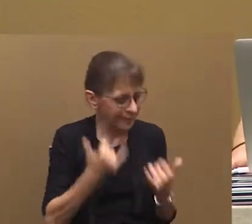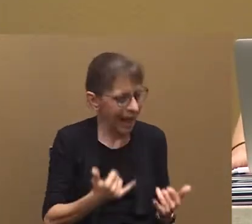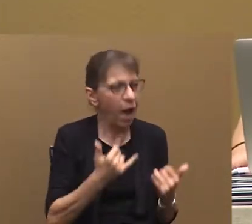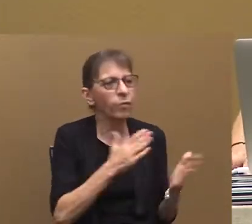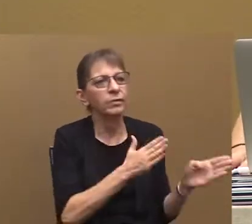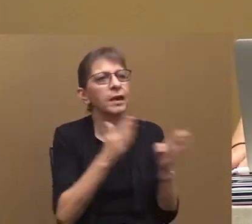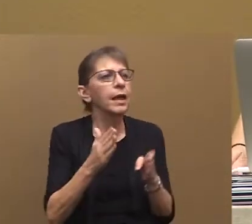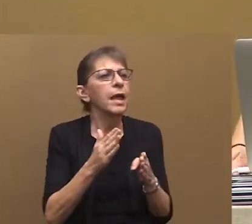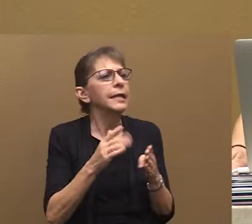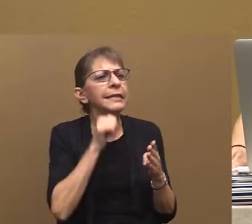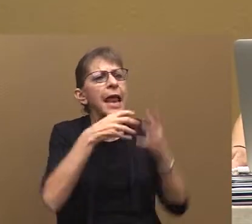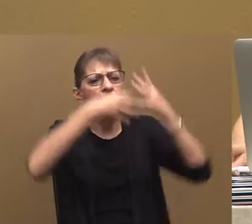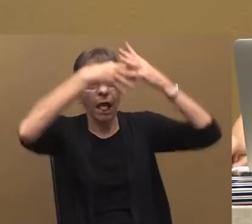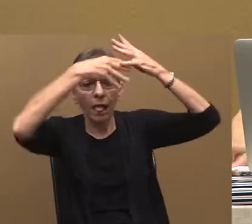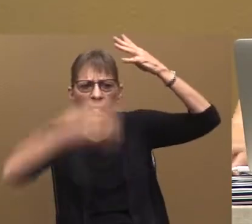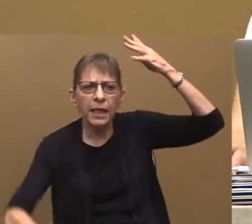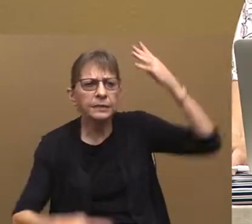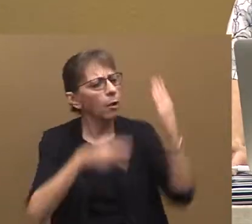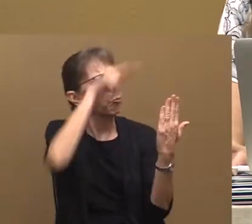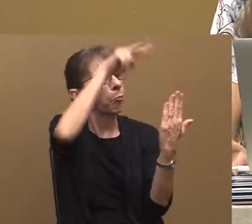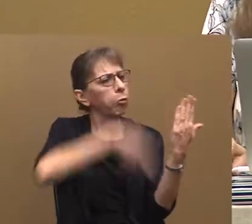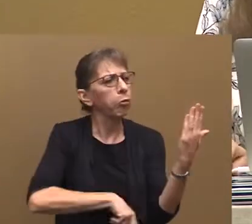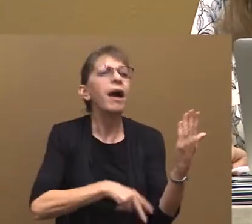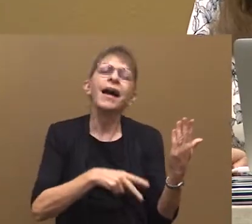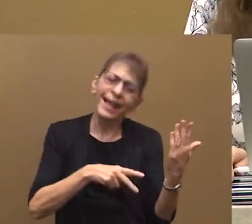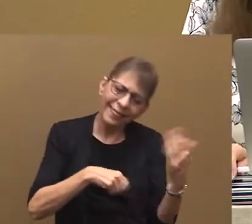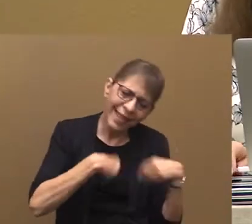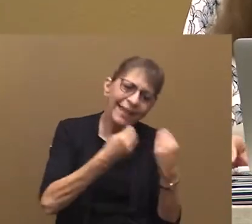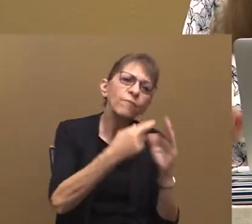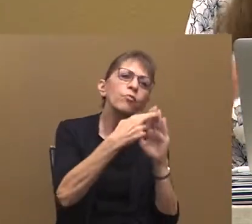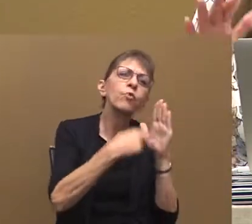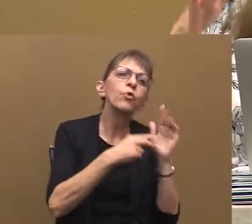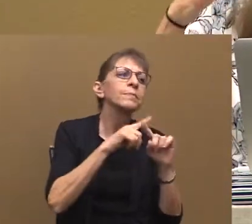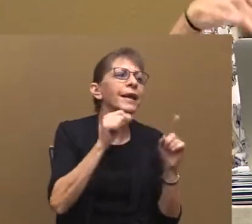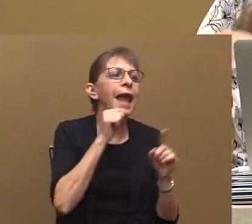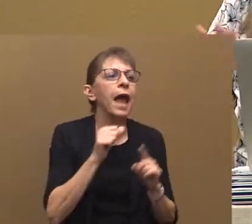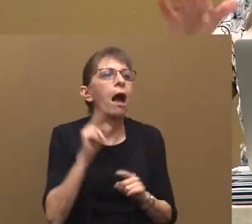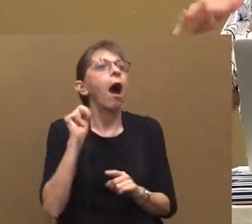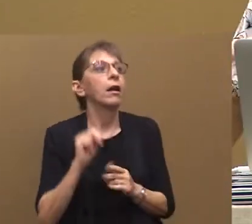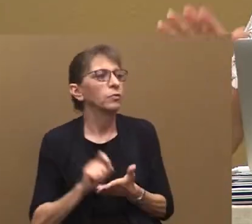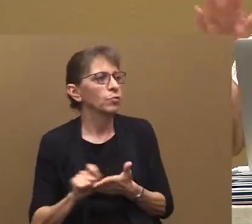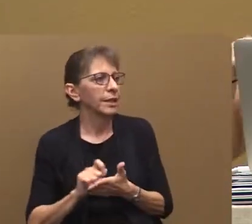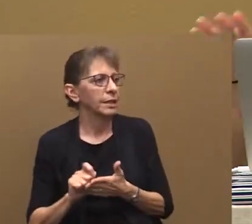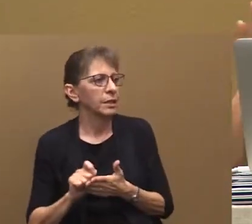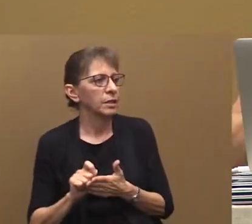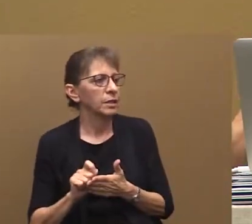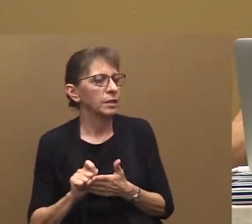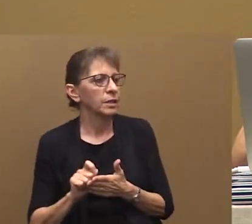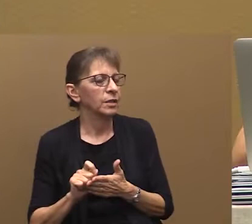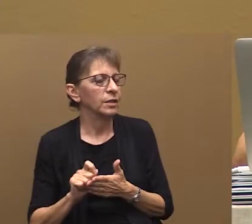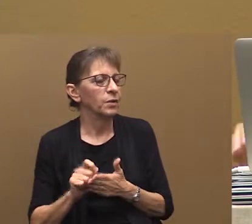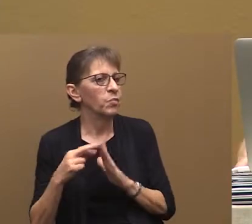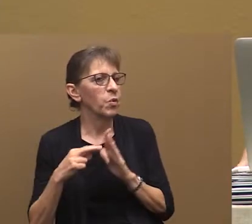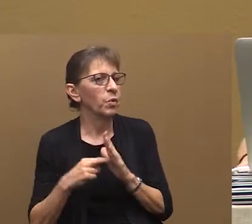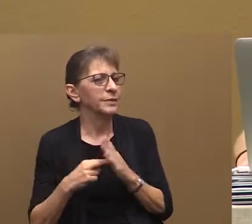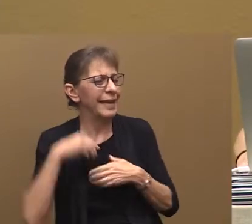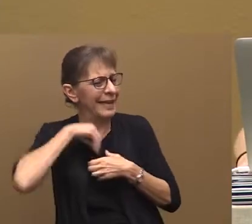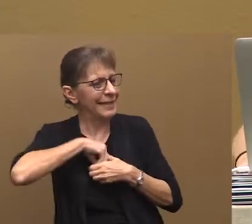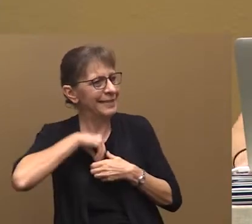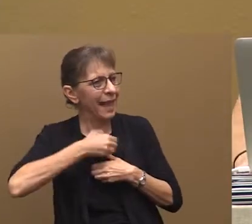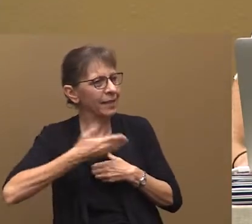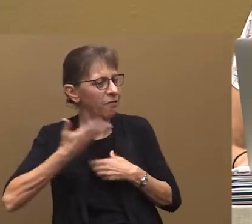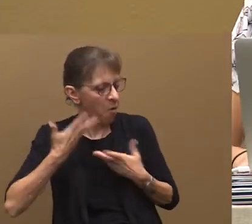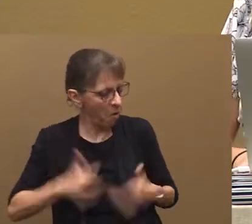it's not like a whole list of things that they do give you a list of rules, but not the unwritten rules, the insider things